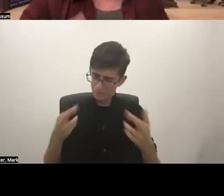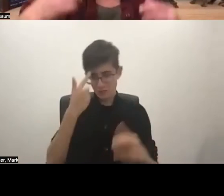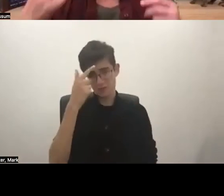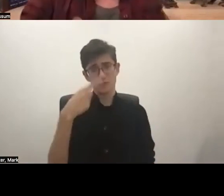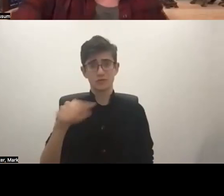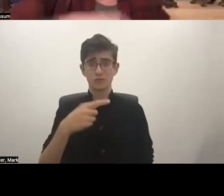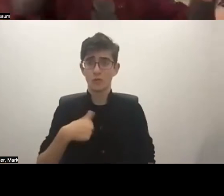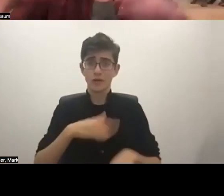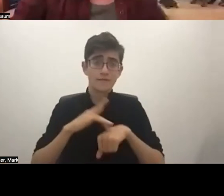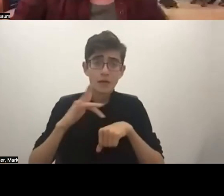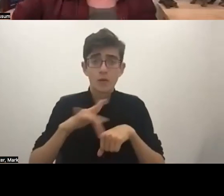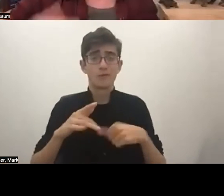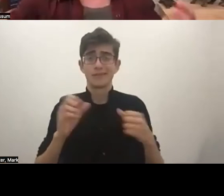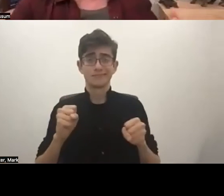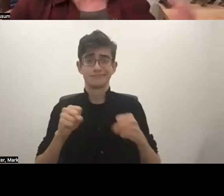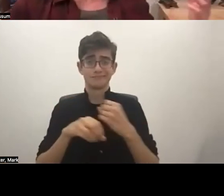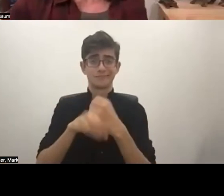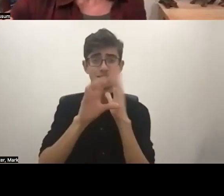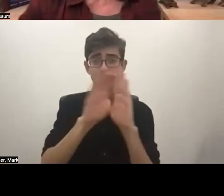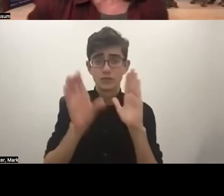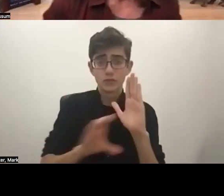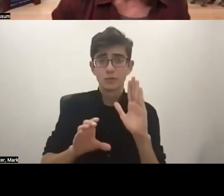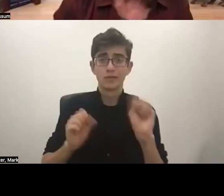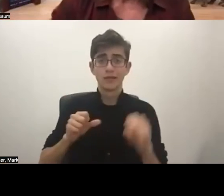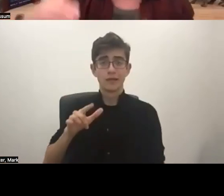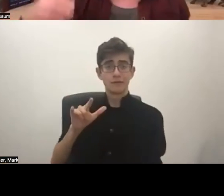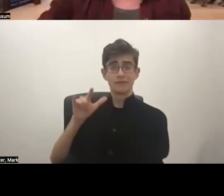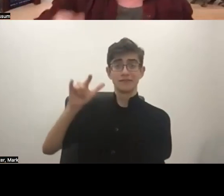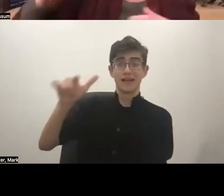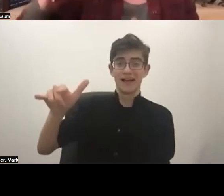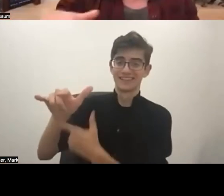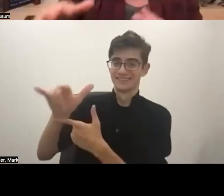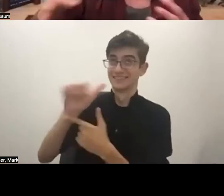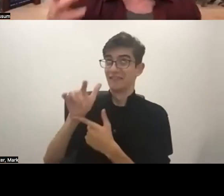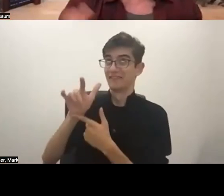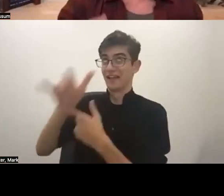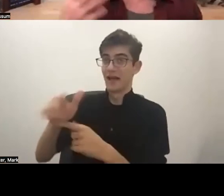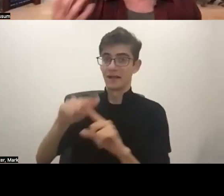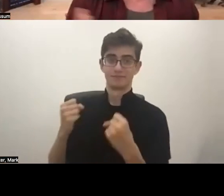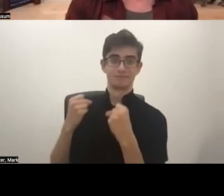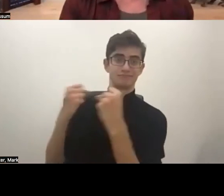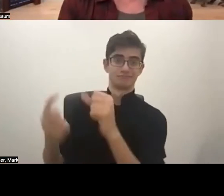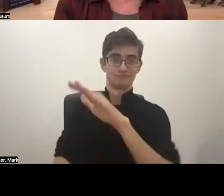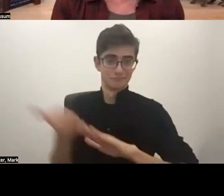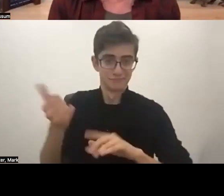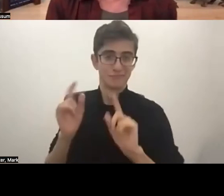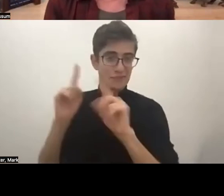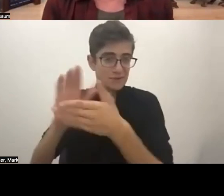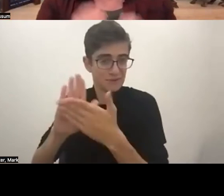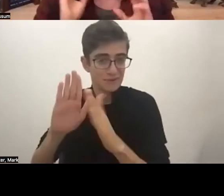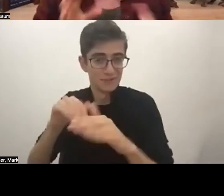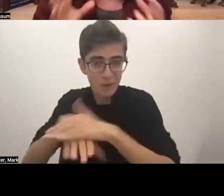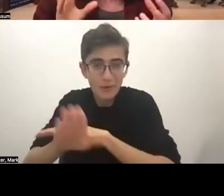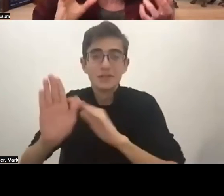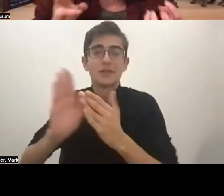we can zoom in, we can, I don't want to say fly in because we're not going to use jets, but we could, you know, come into your community and help work with you and make that